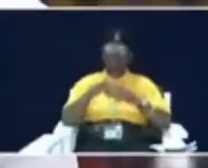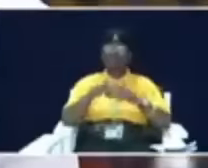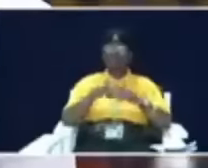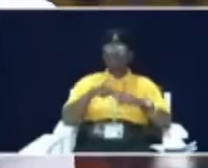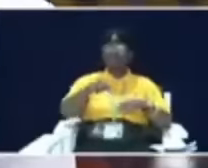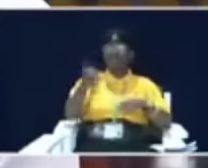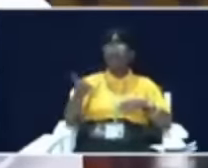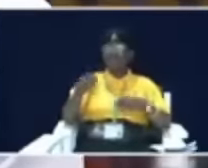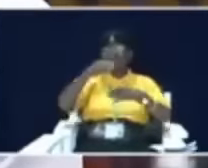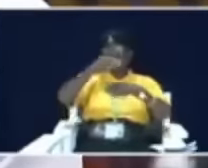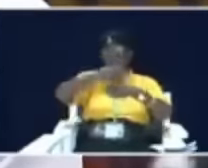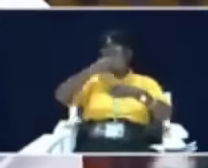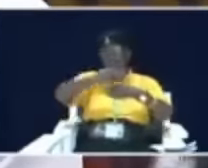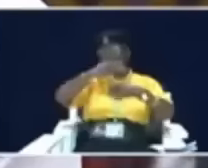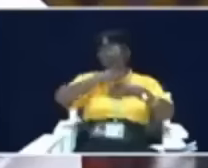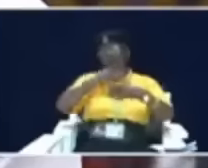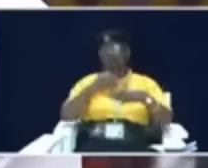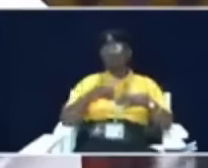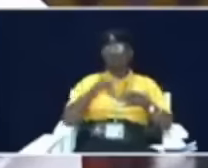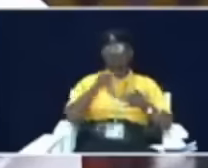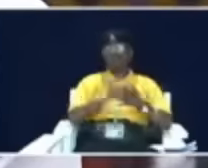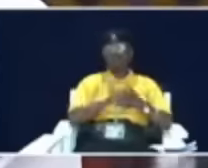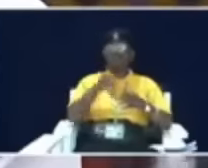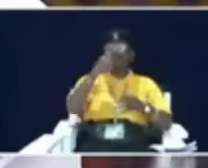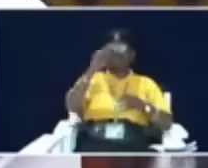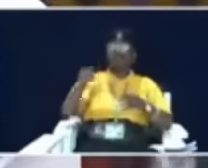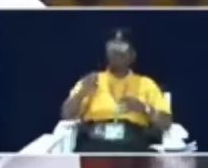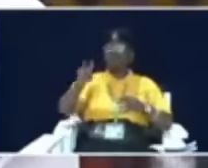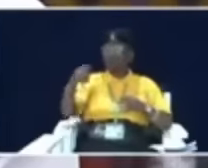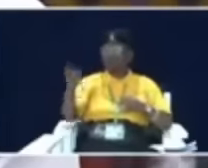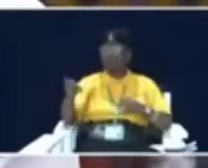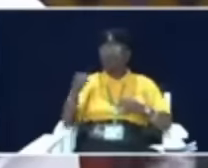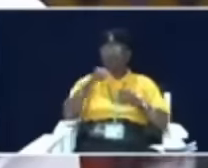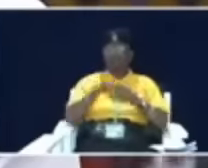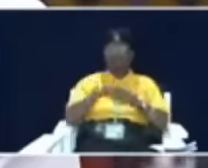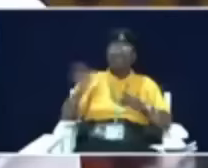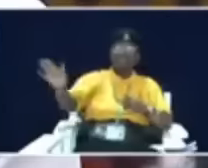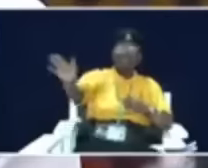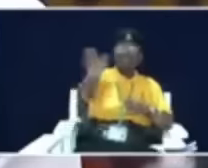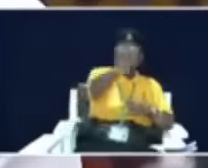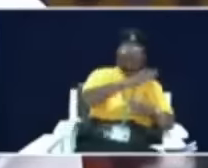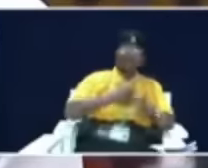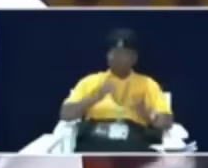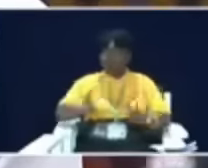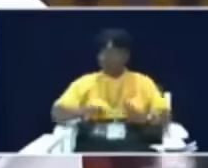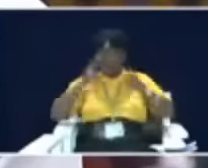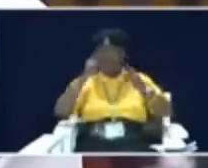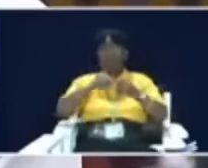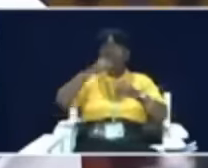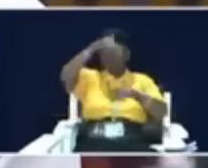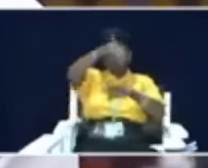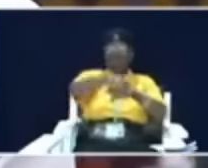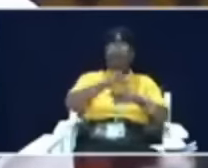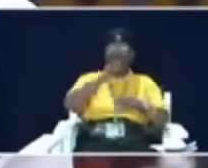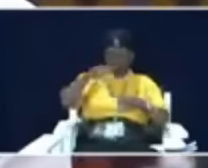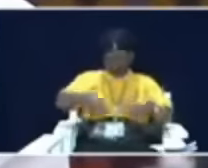Another wall that must fall in your life tonight is called anger.